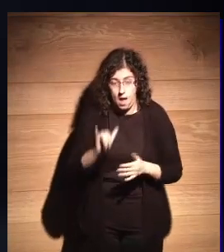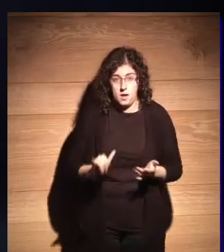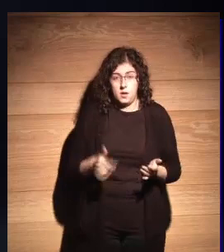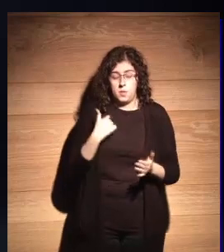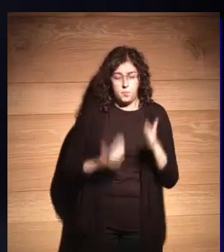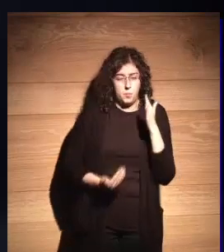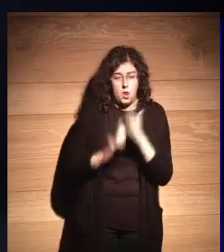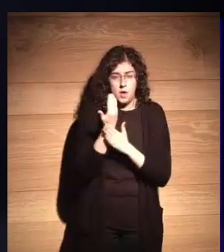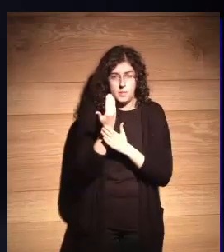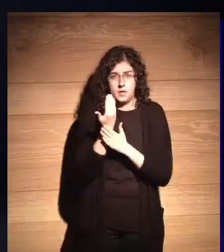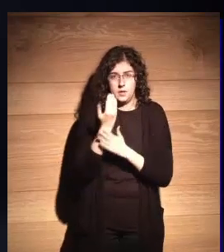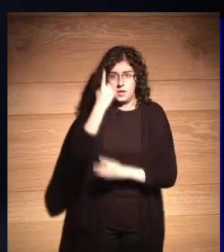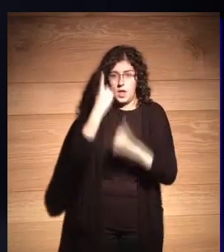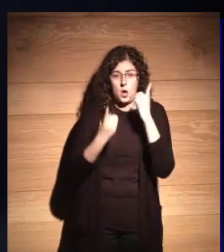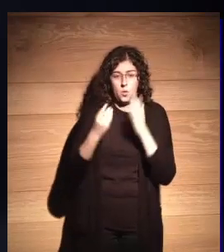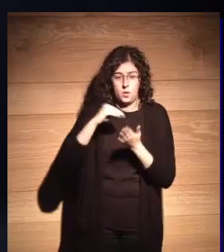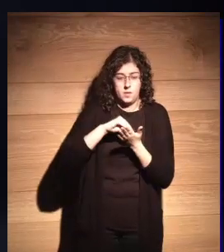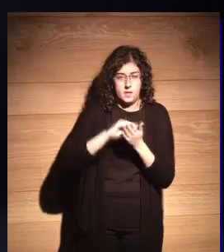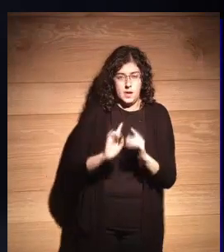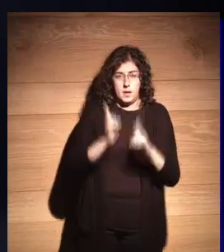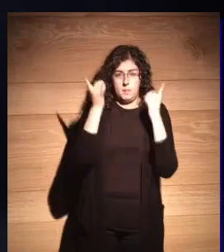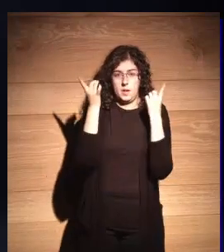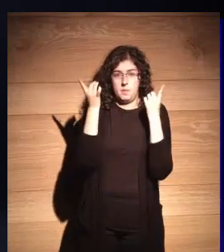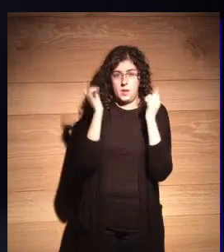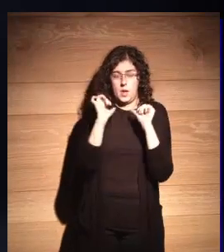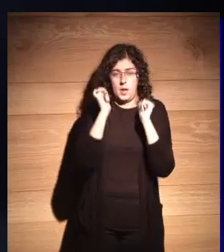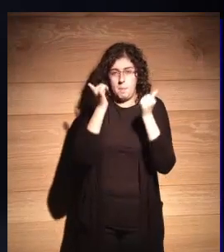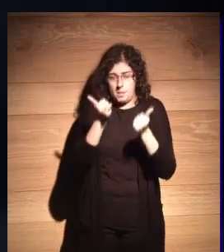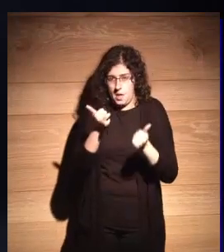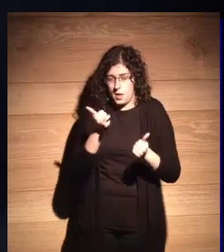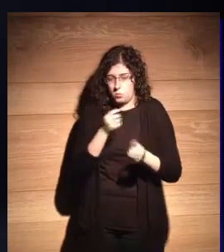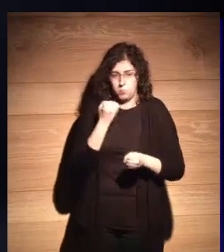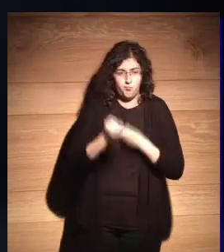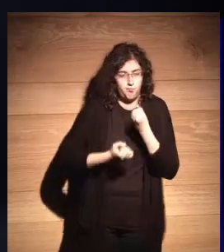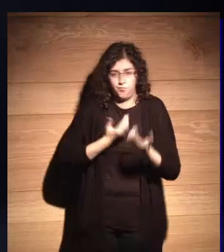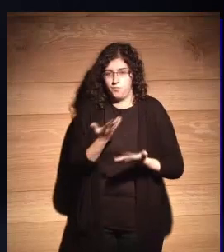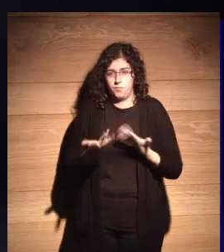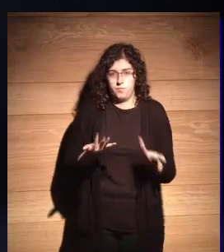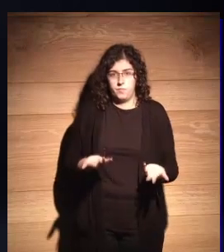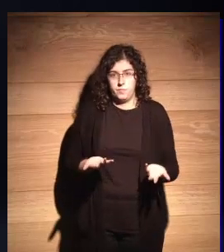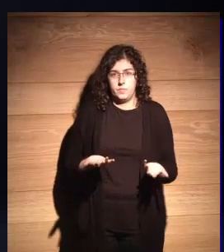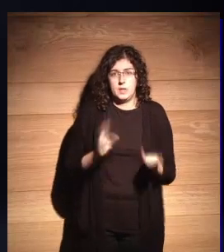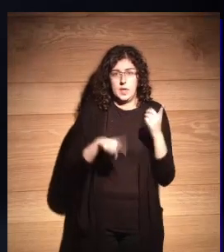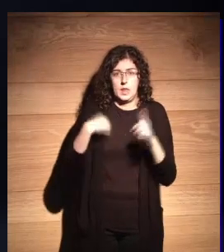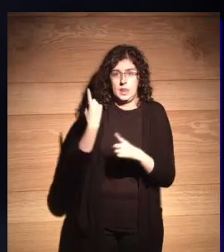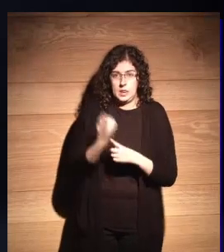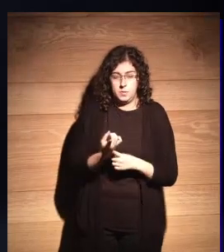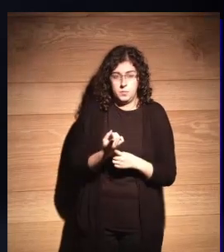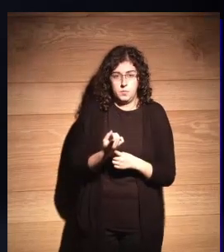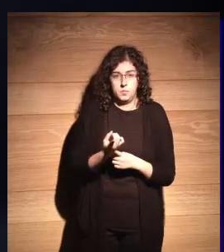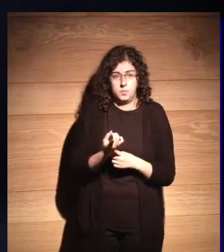well. I need to start to shoot just to get the wheels moving. So they're